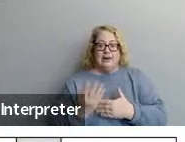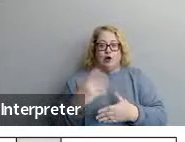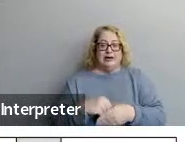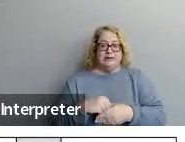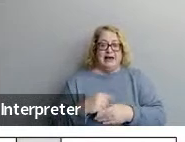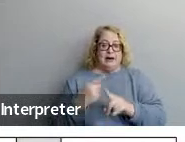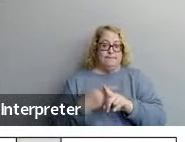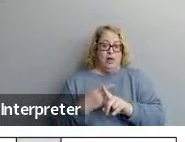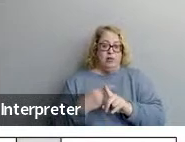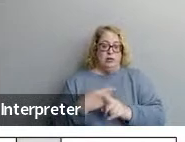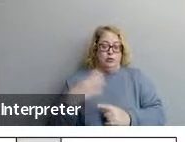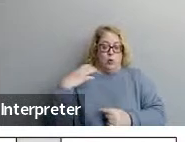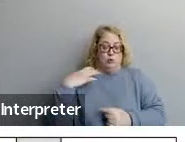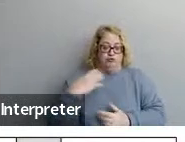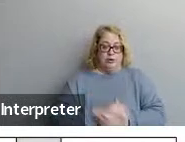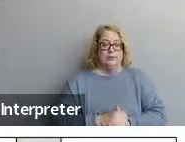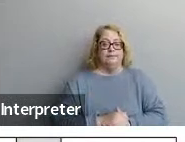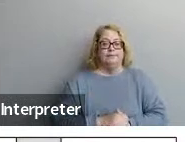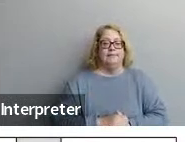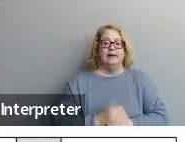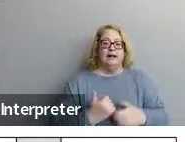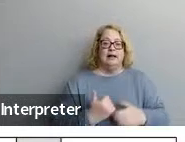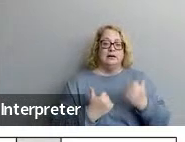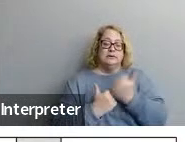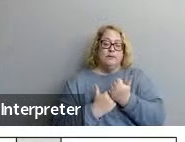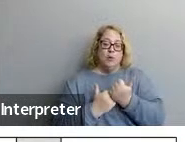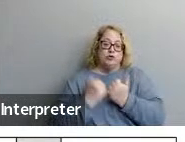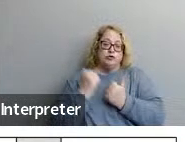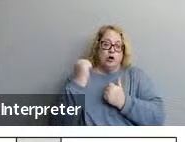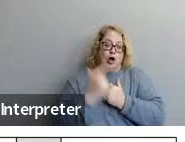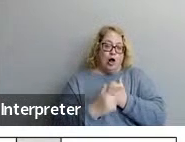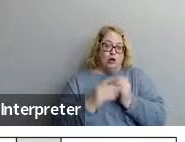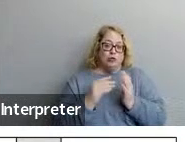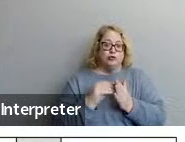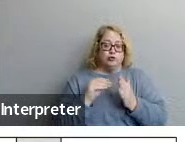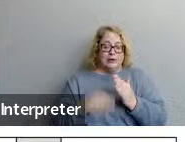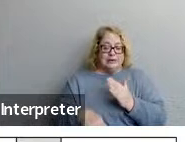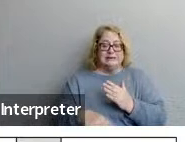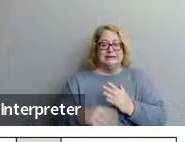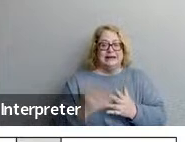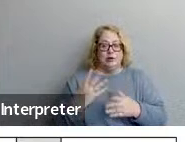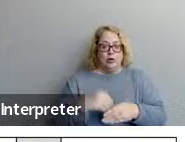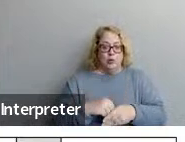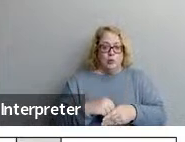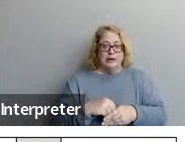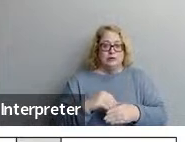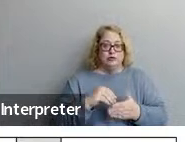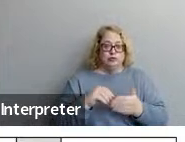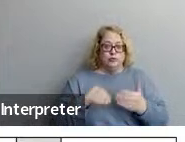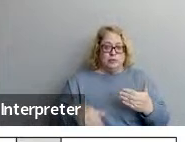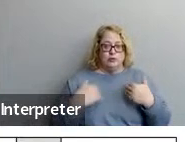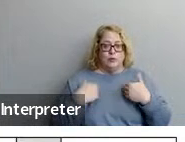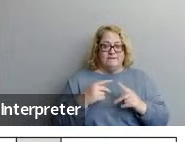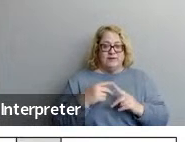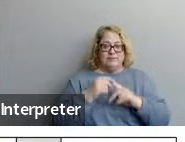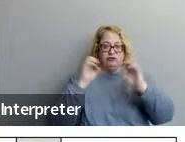coaching. MTSS supports all students, including, again, students who receive special education